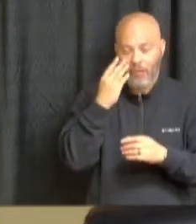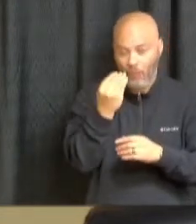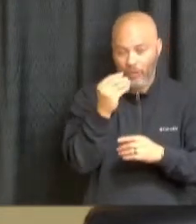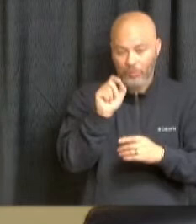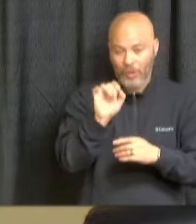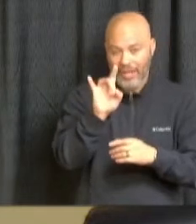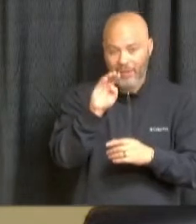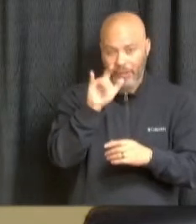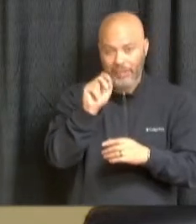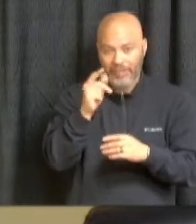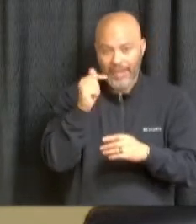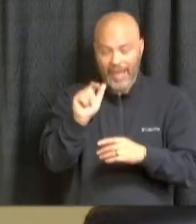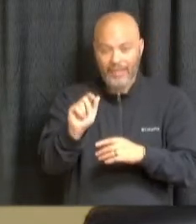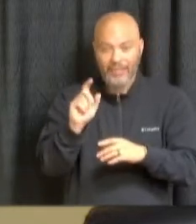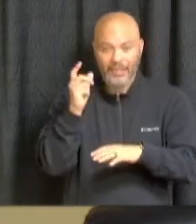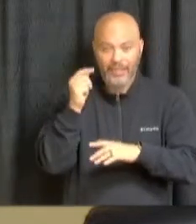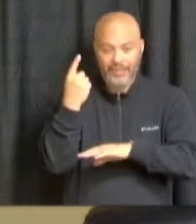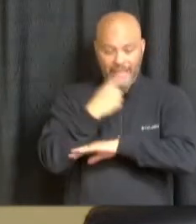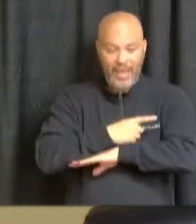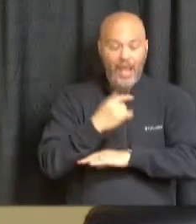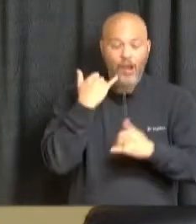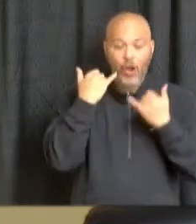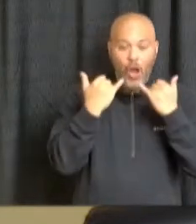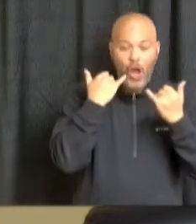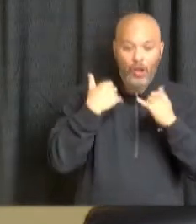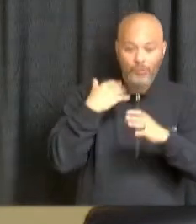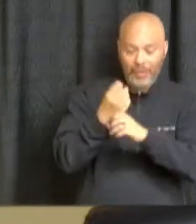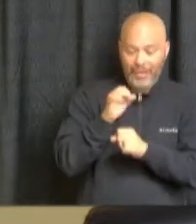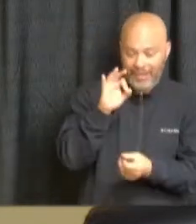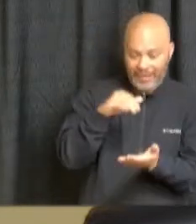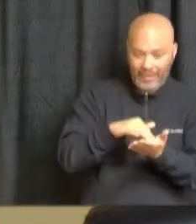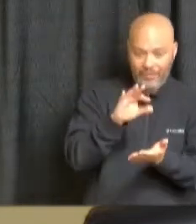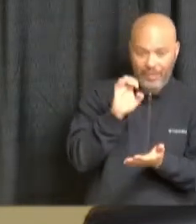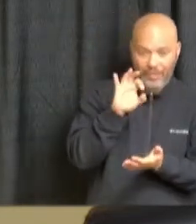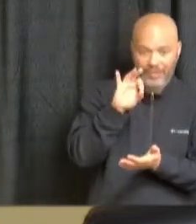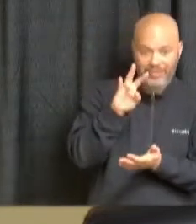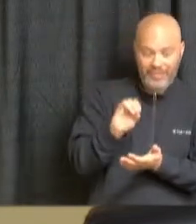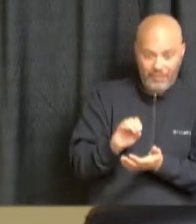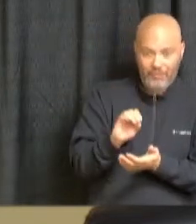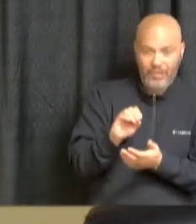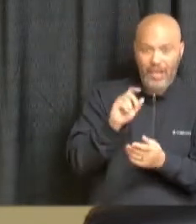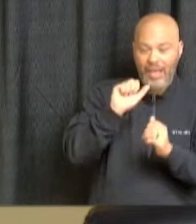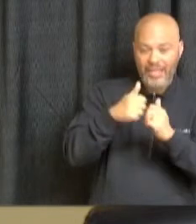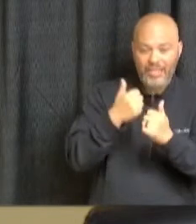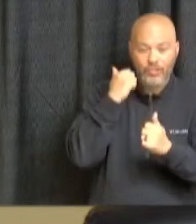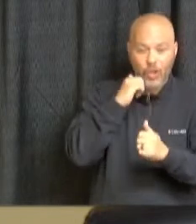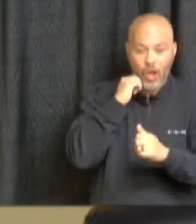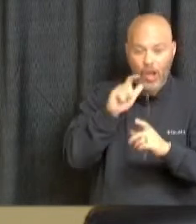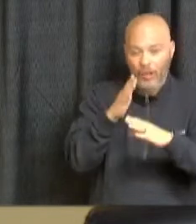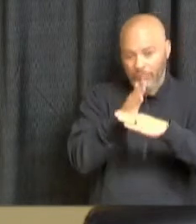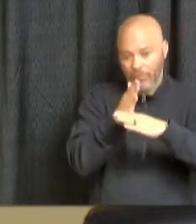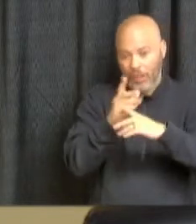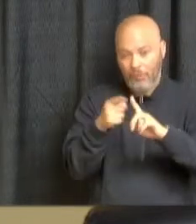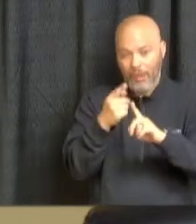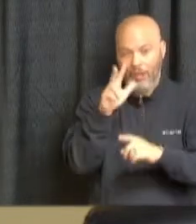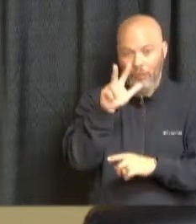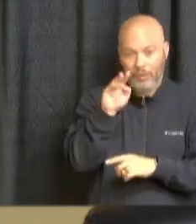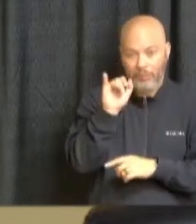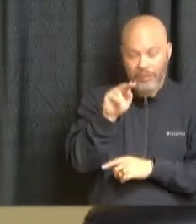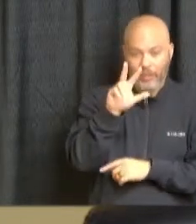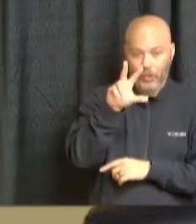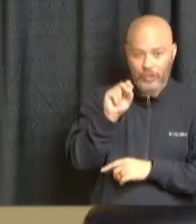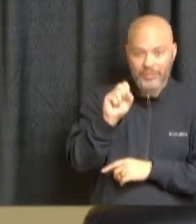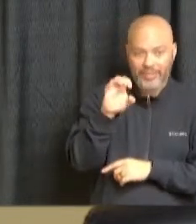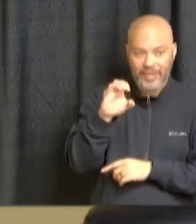day. The call center handled 9,970 calls, with each call averaging 3 minutes and 30 seconds